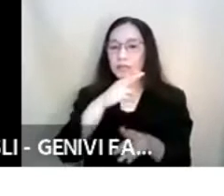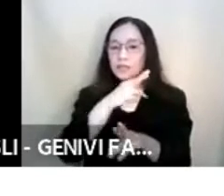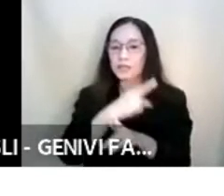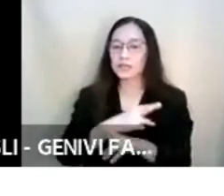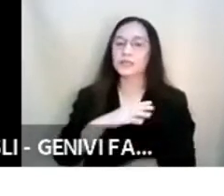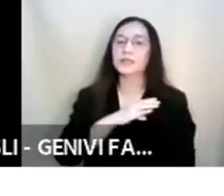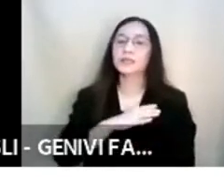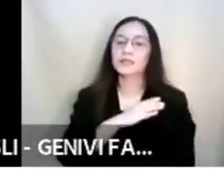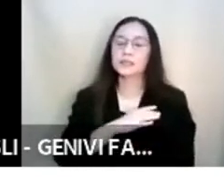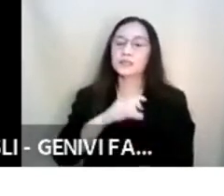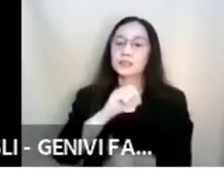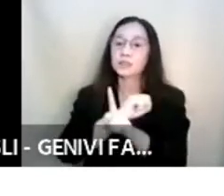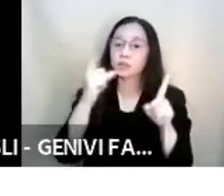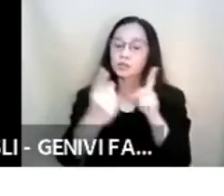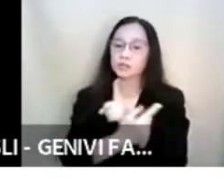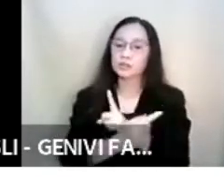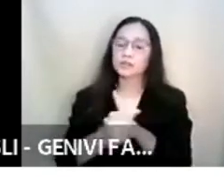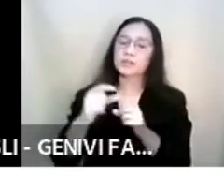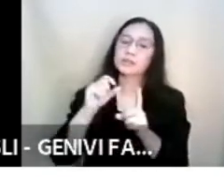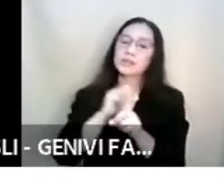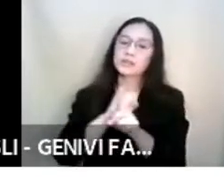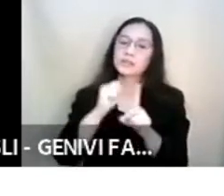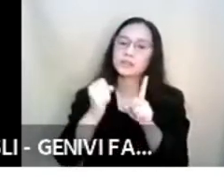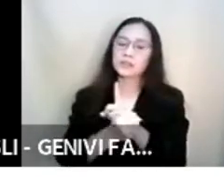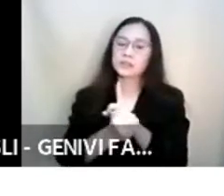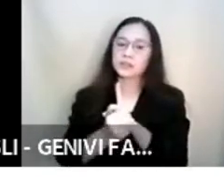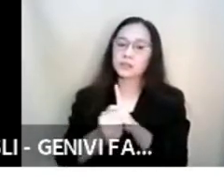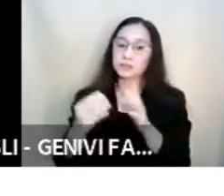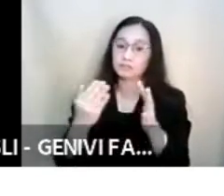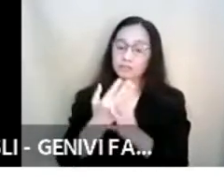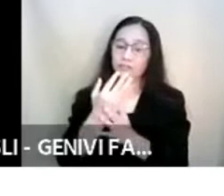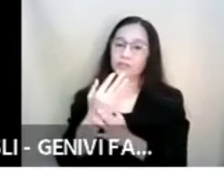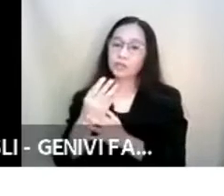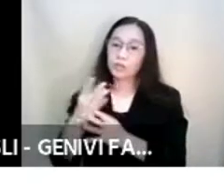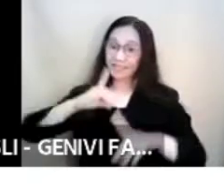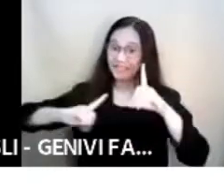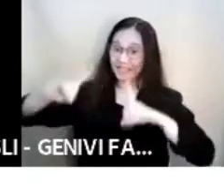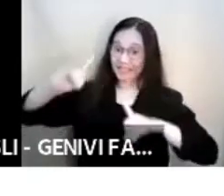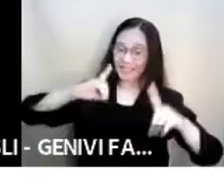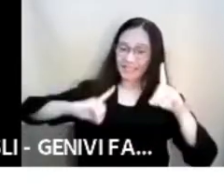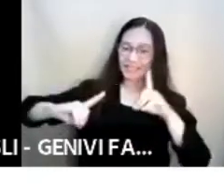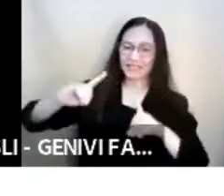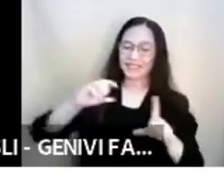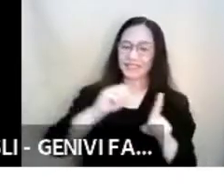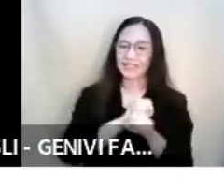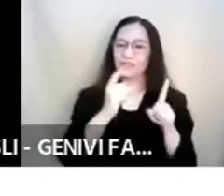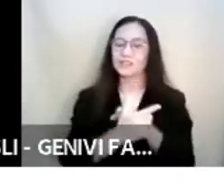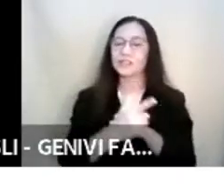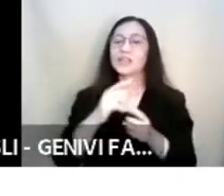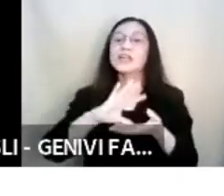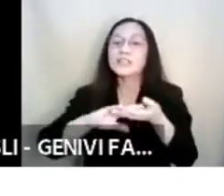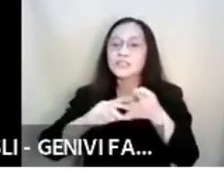No? Pwede natin ituro yan through role-playing or social stories na pwede nilang